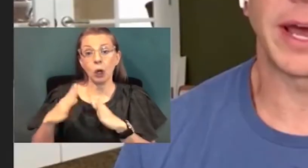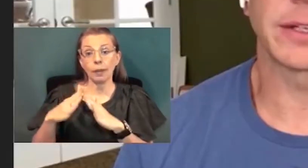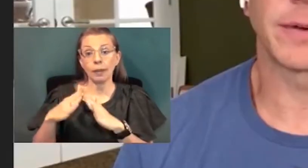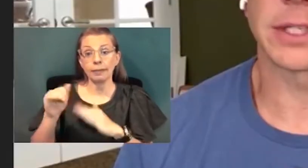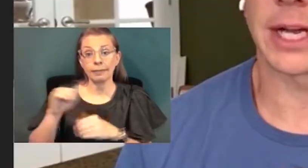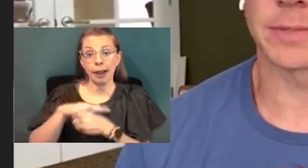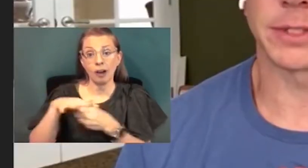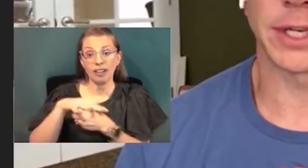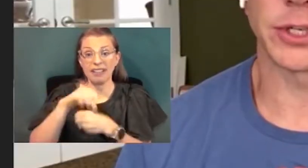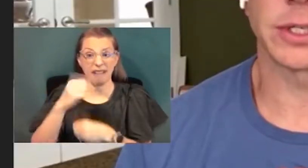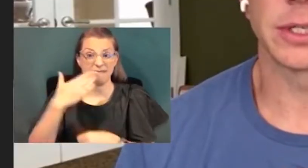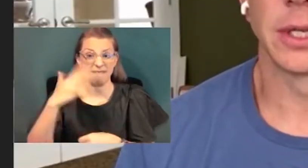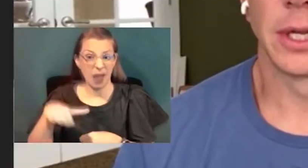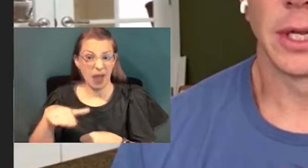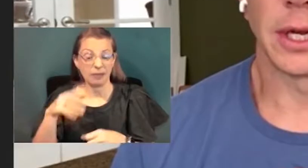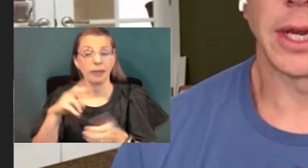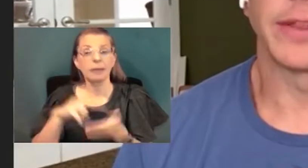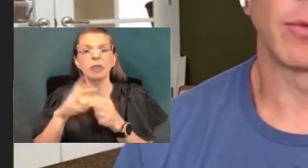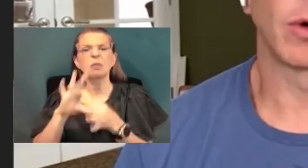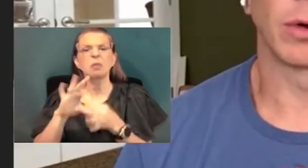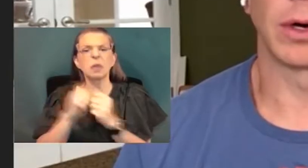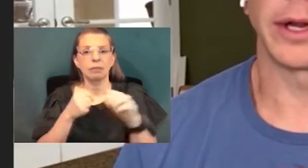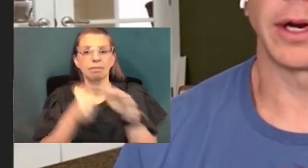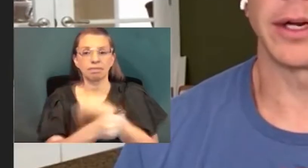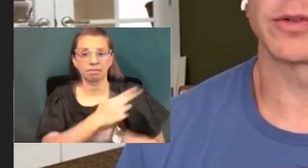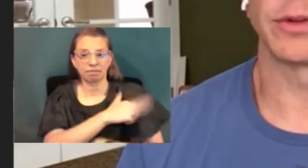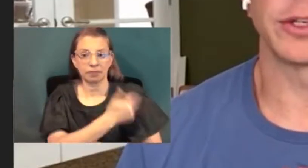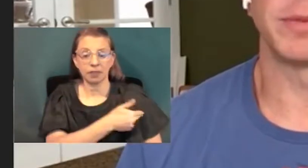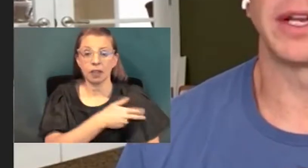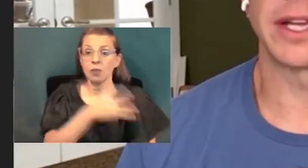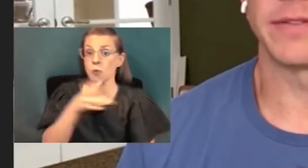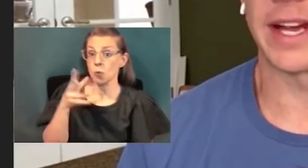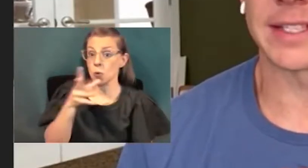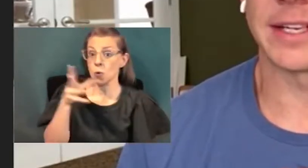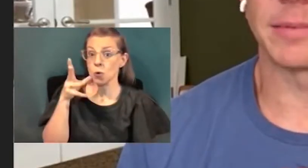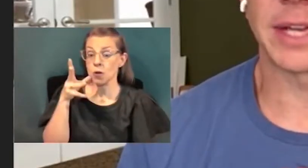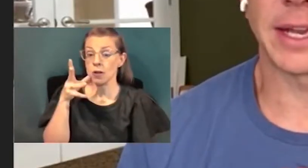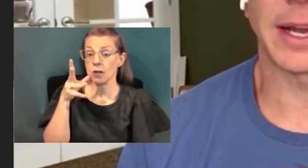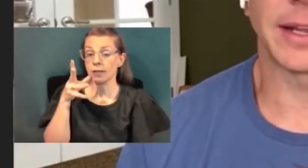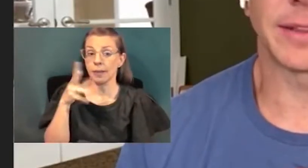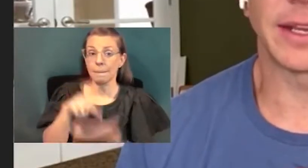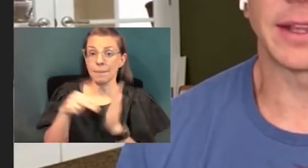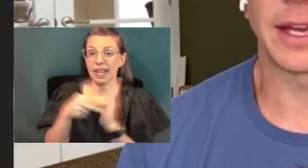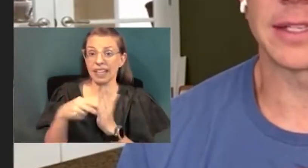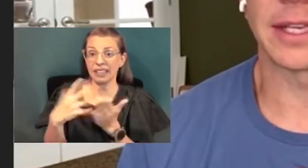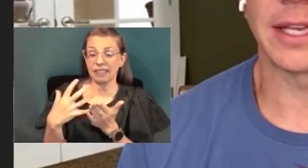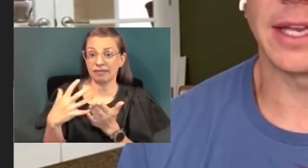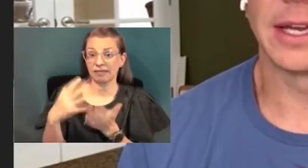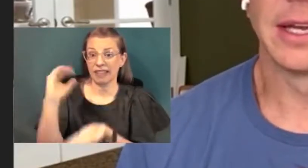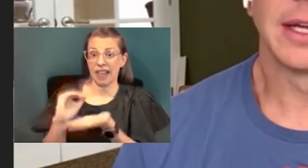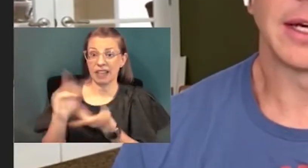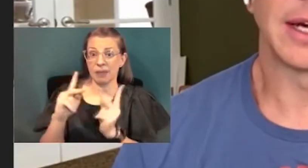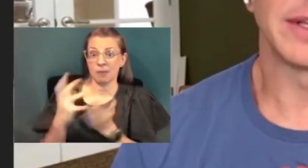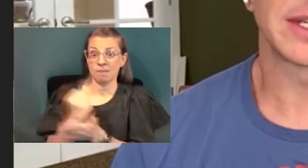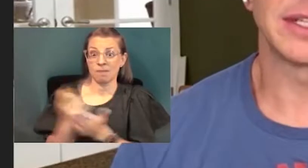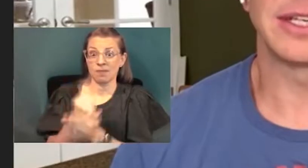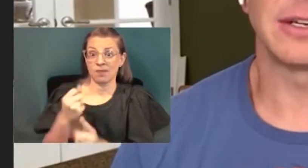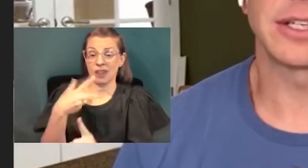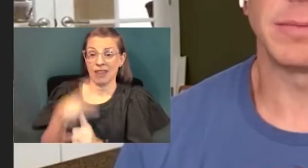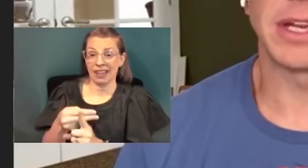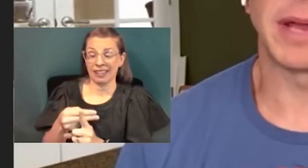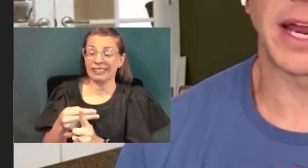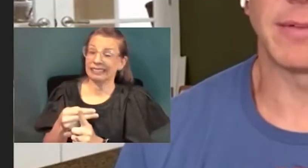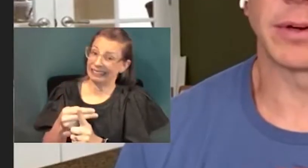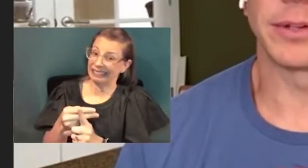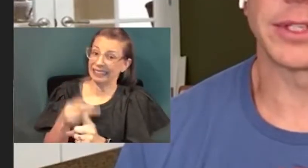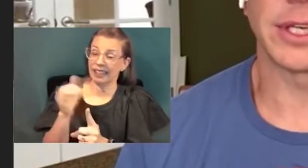too bad as far as hospitalizations. In the more rural areas where there's been less vaccine uptake, I think that is the key. This continues